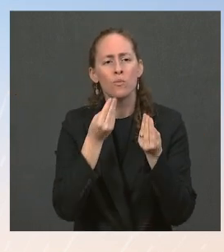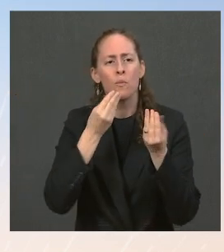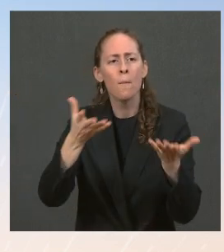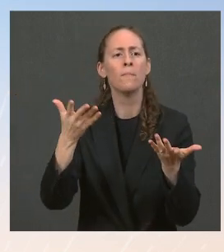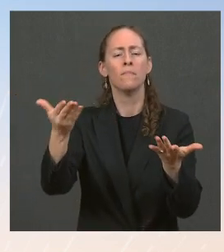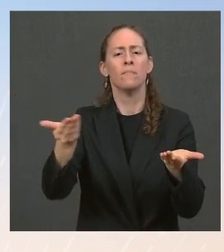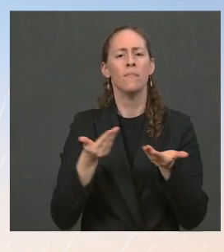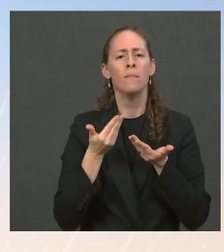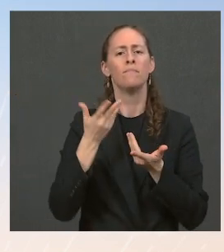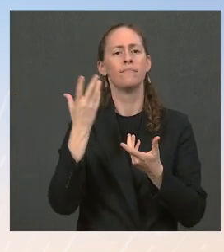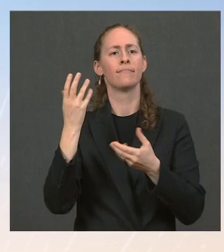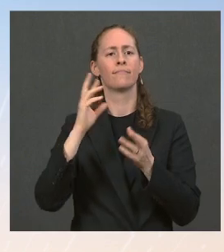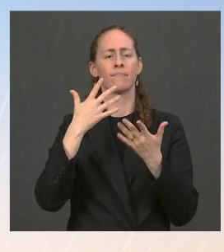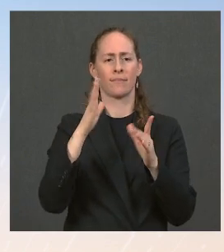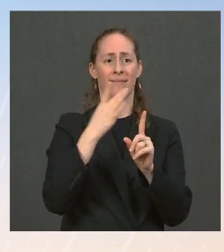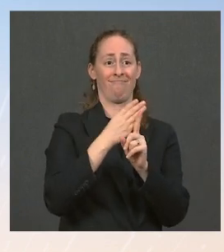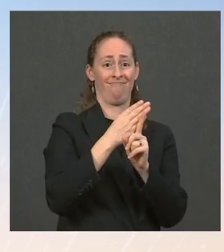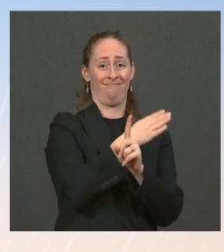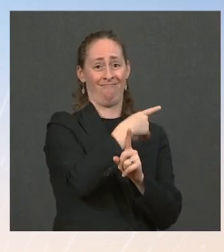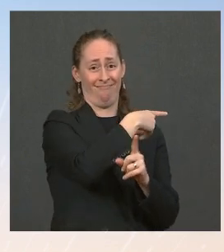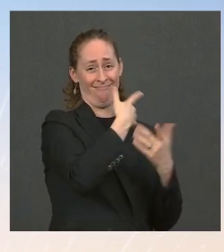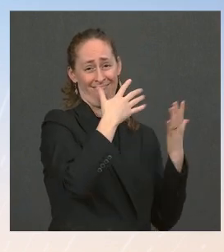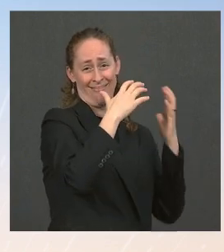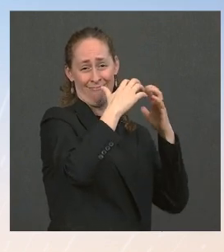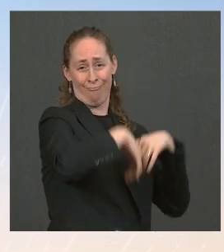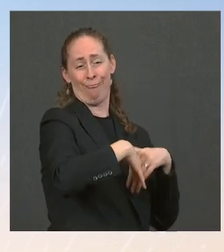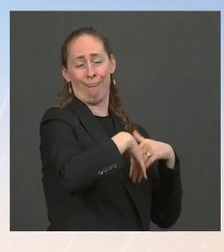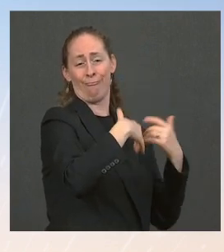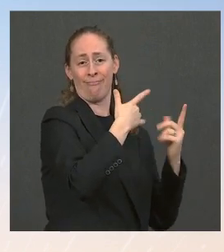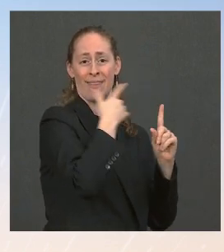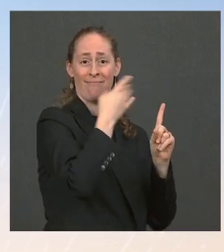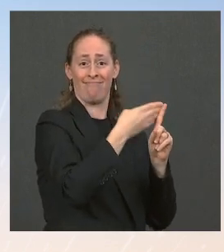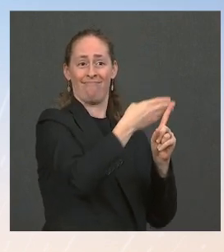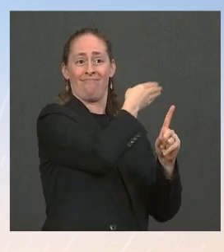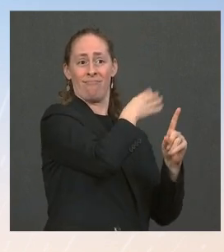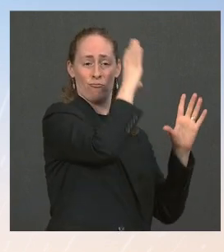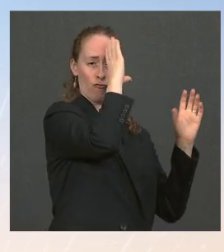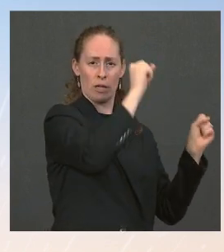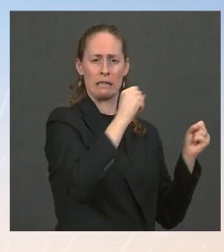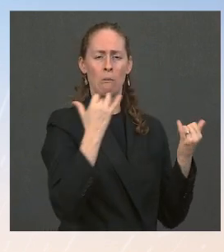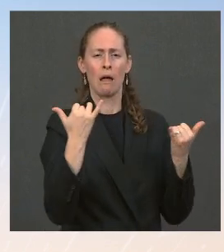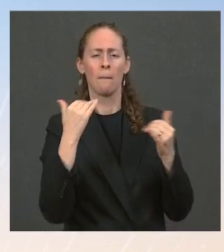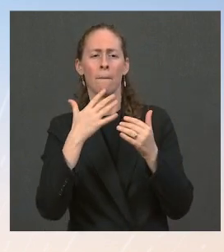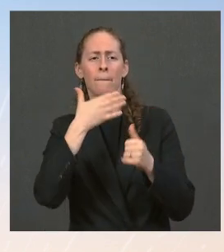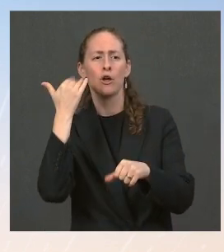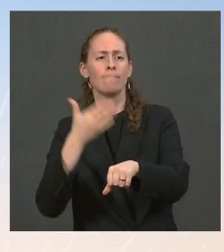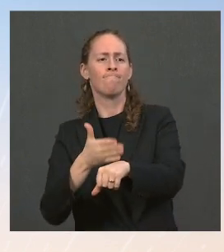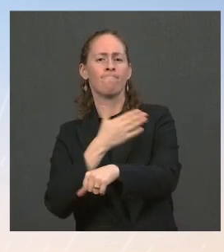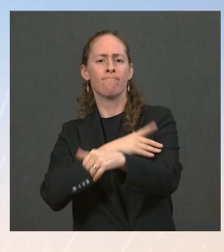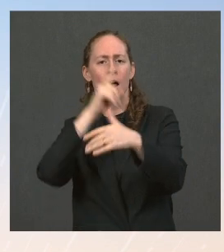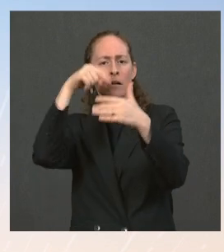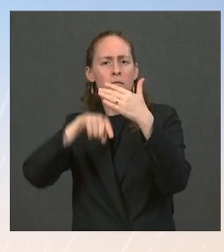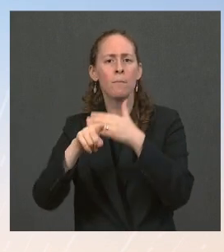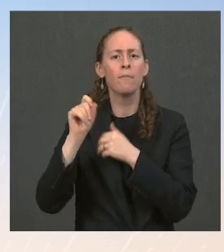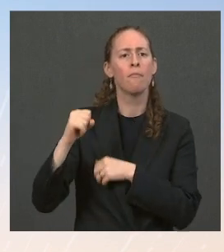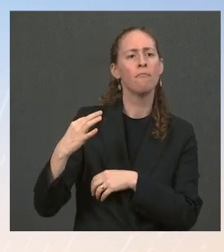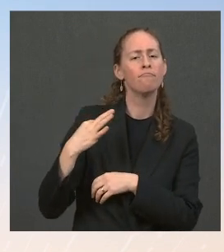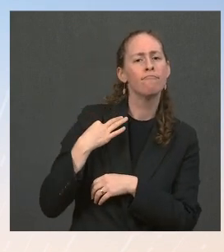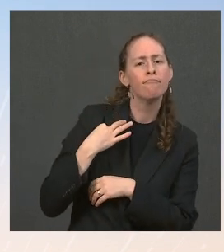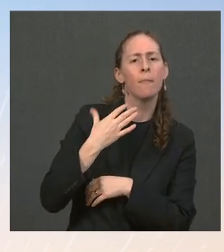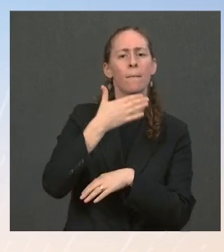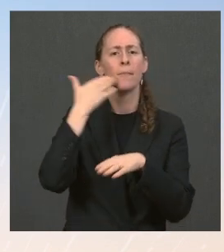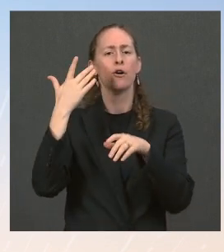broken one over the last several years, that has better asylum processing, that has a better system and a range of